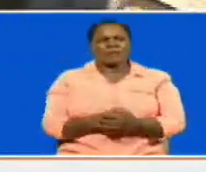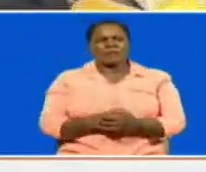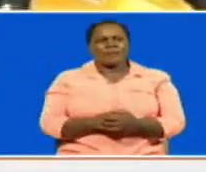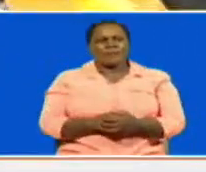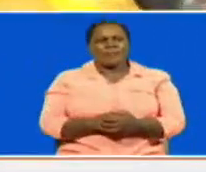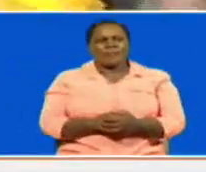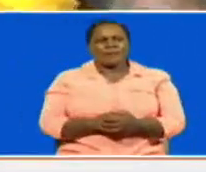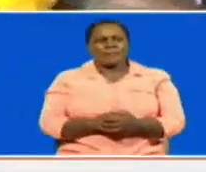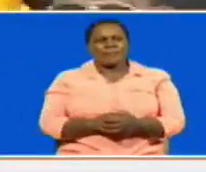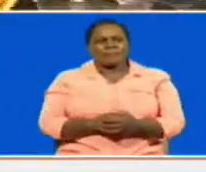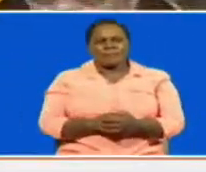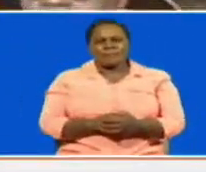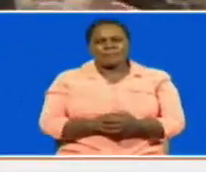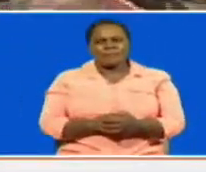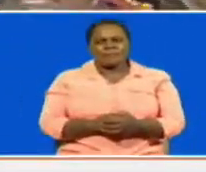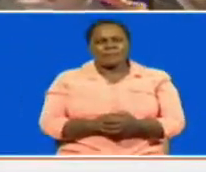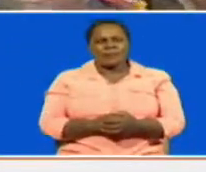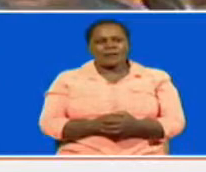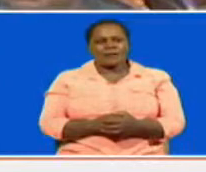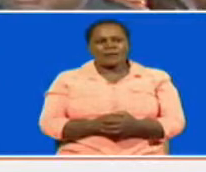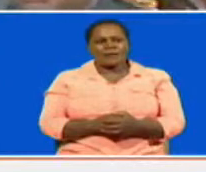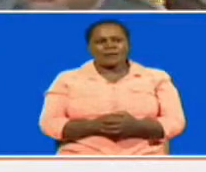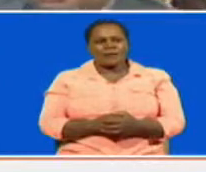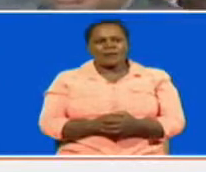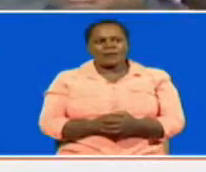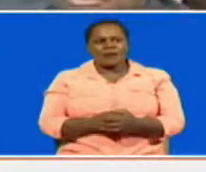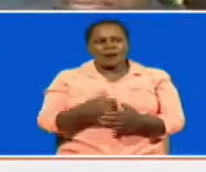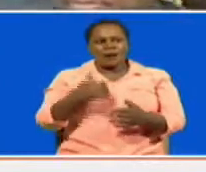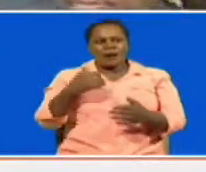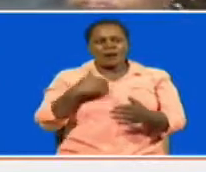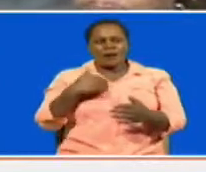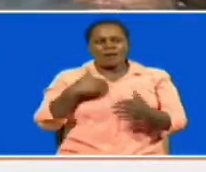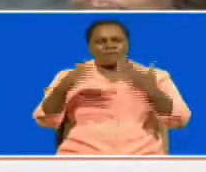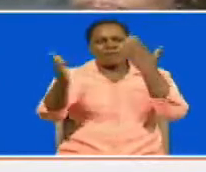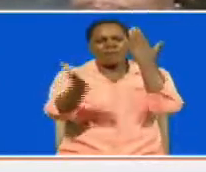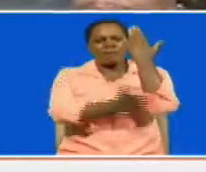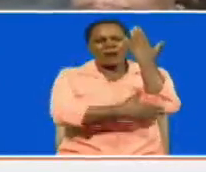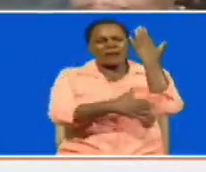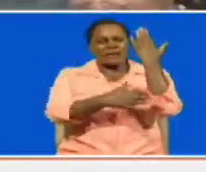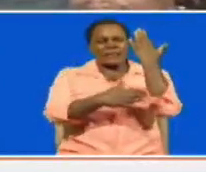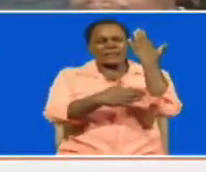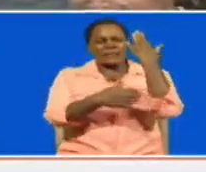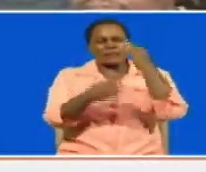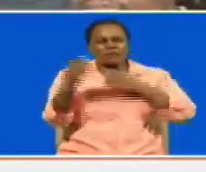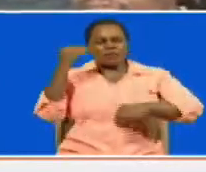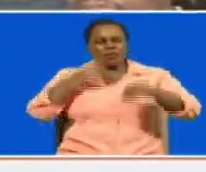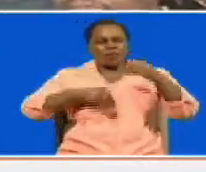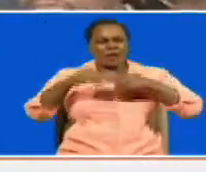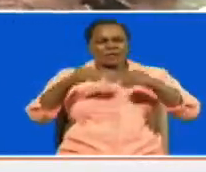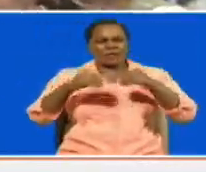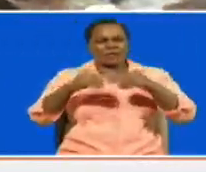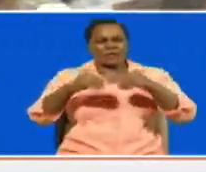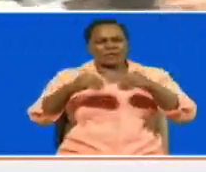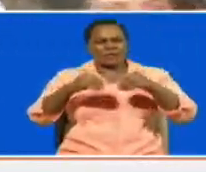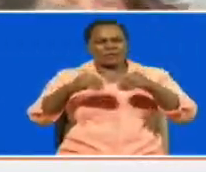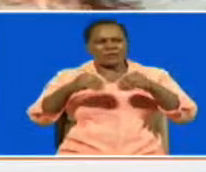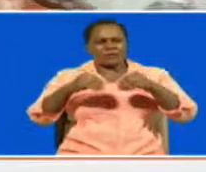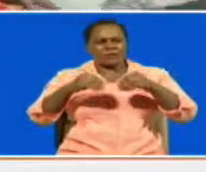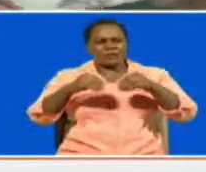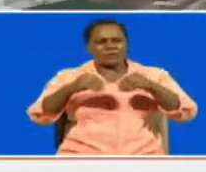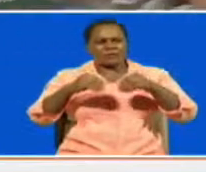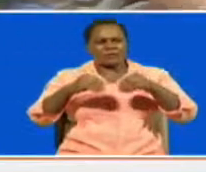country which has been badly ravaged by years of